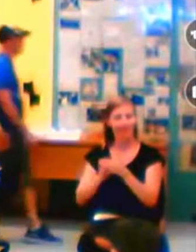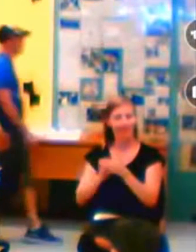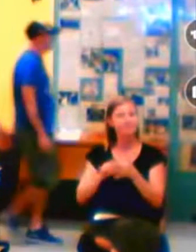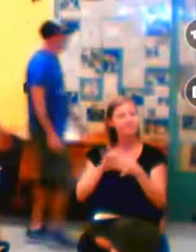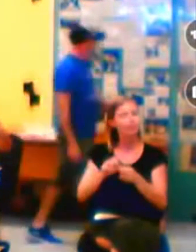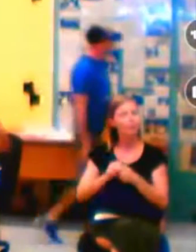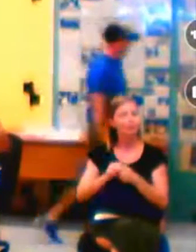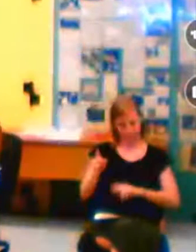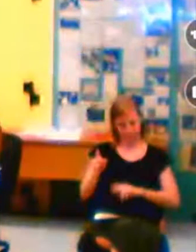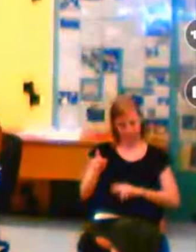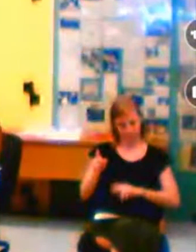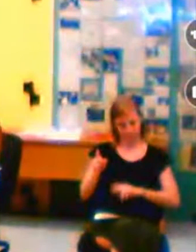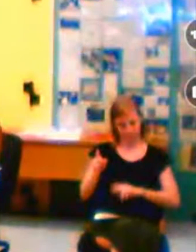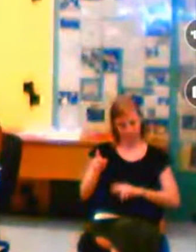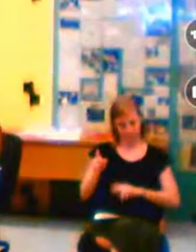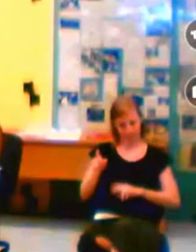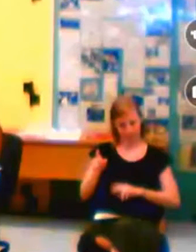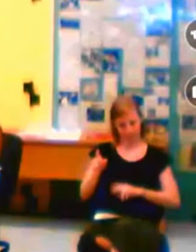is often